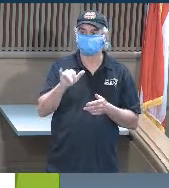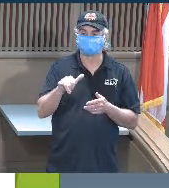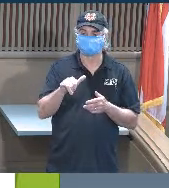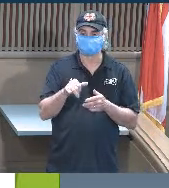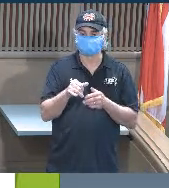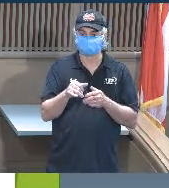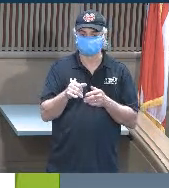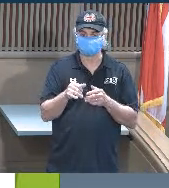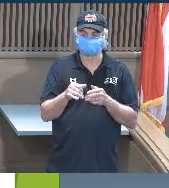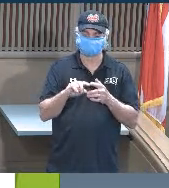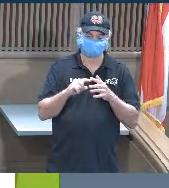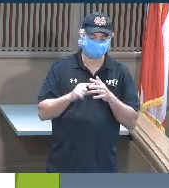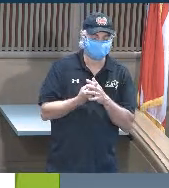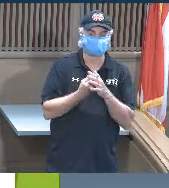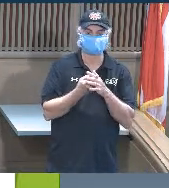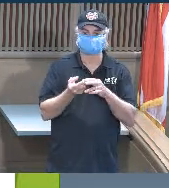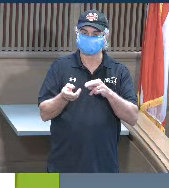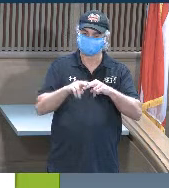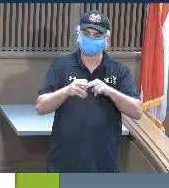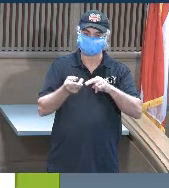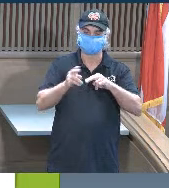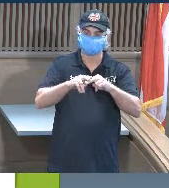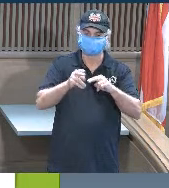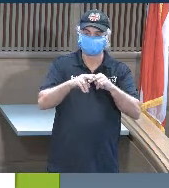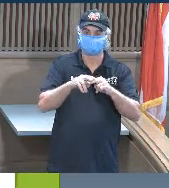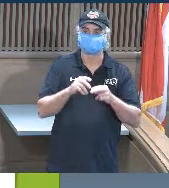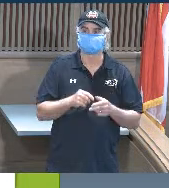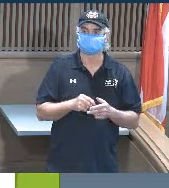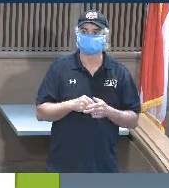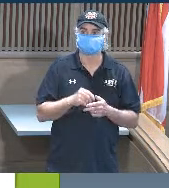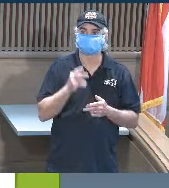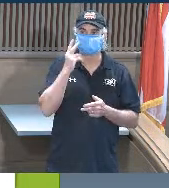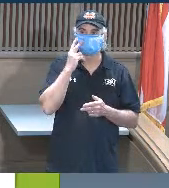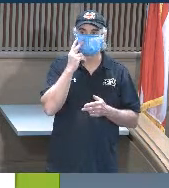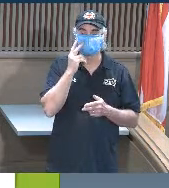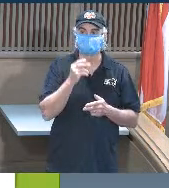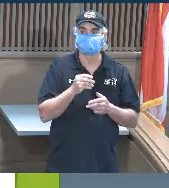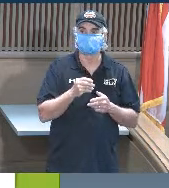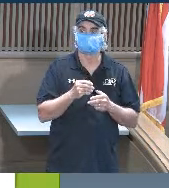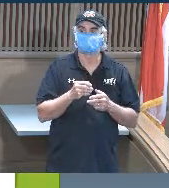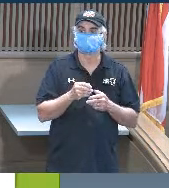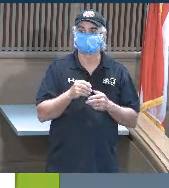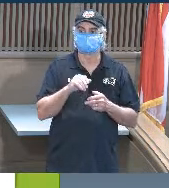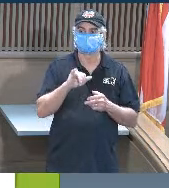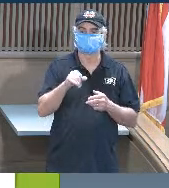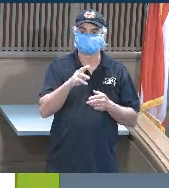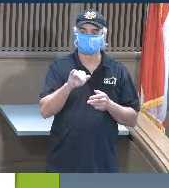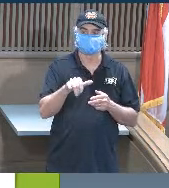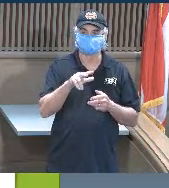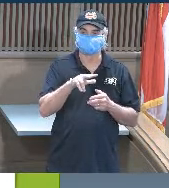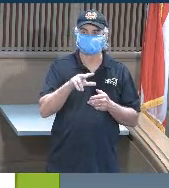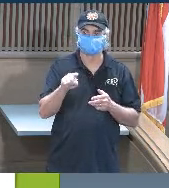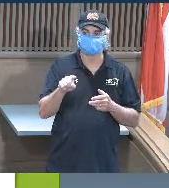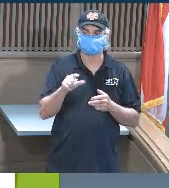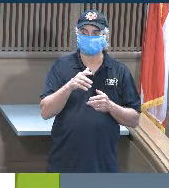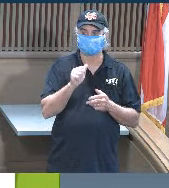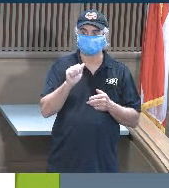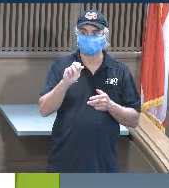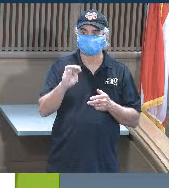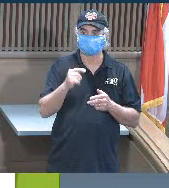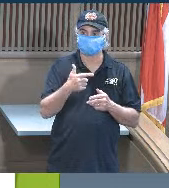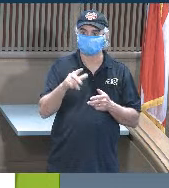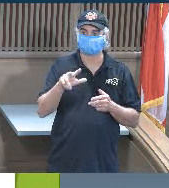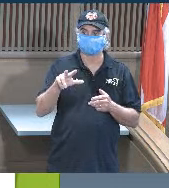an increase in the number of people who were vaccinated. If you see between July 31st and August